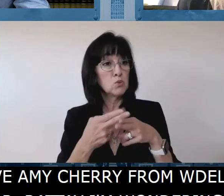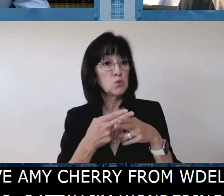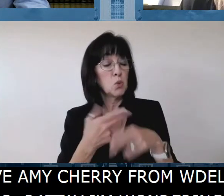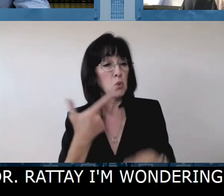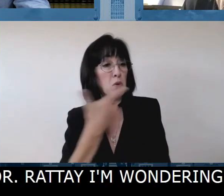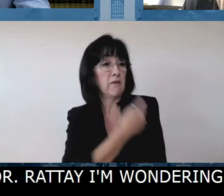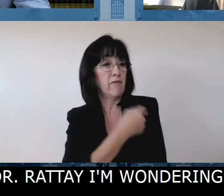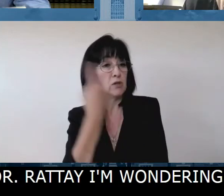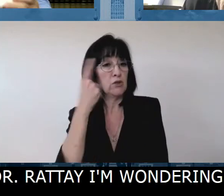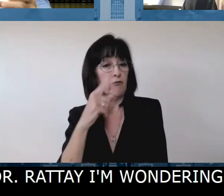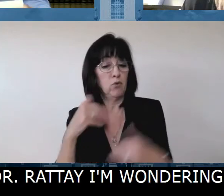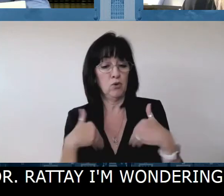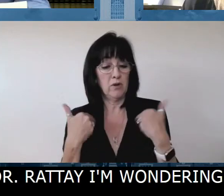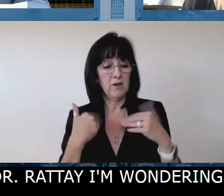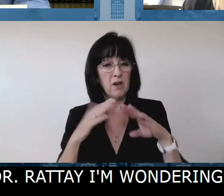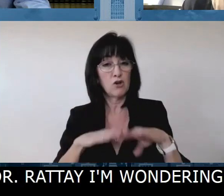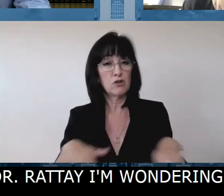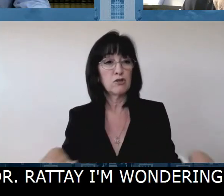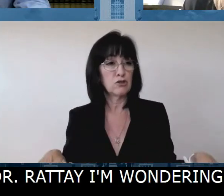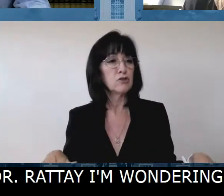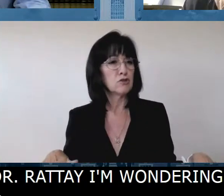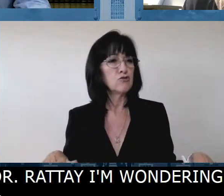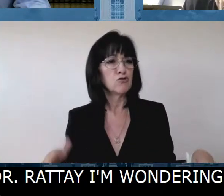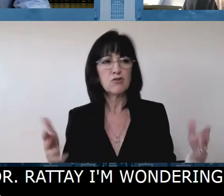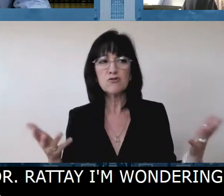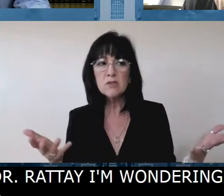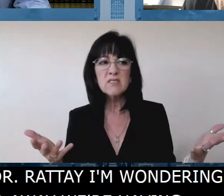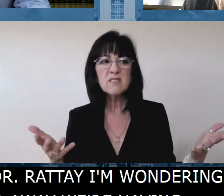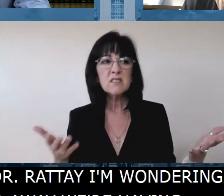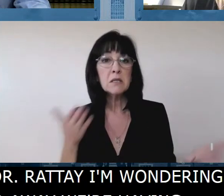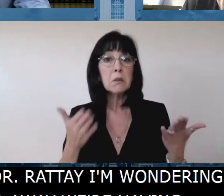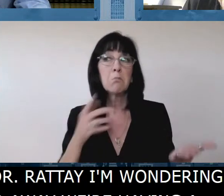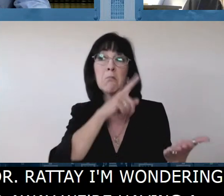of these concerns around sending kids back into the classroom.